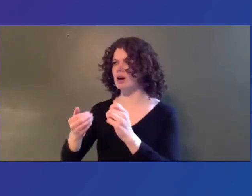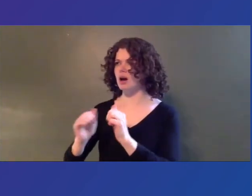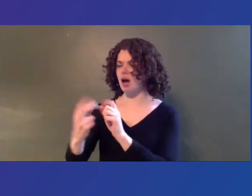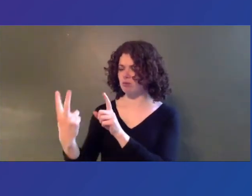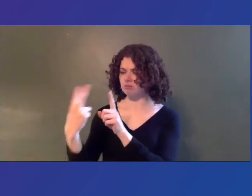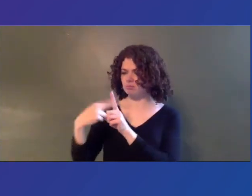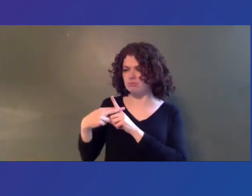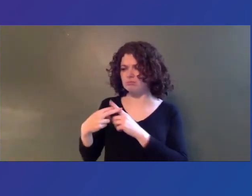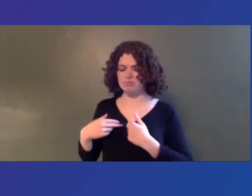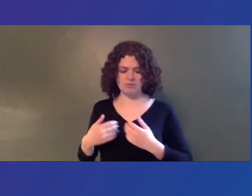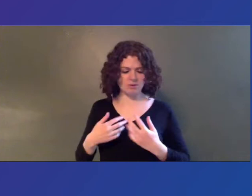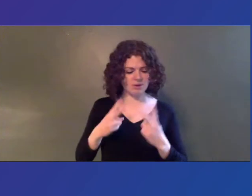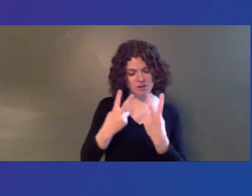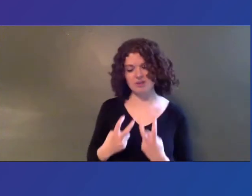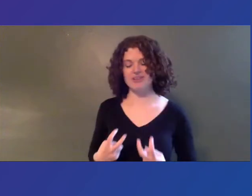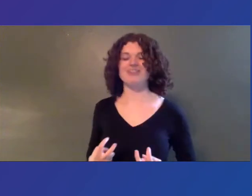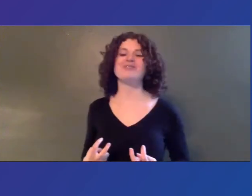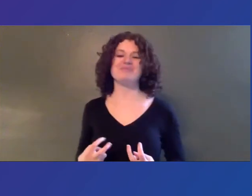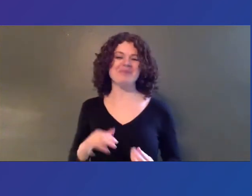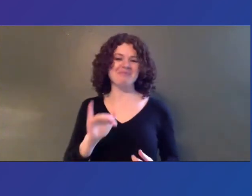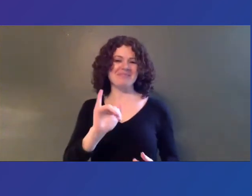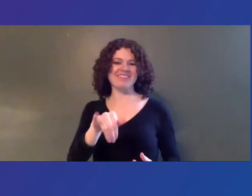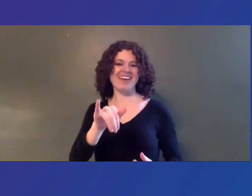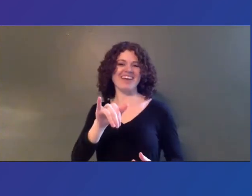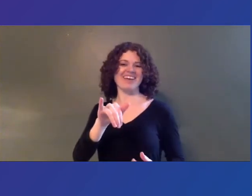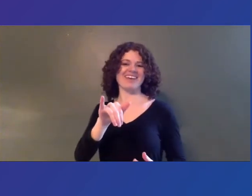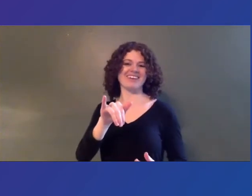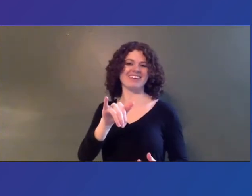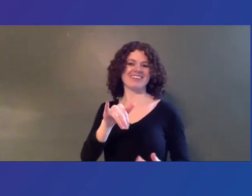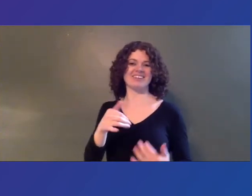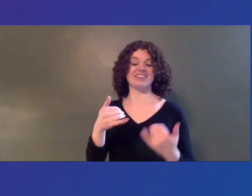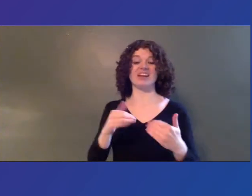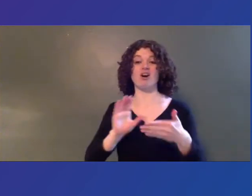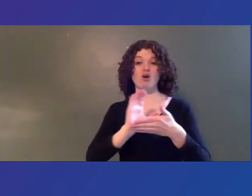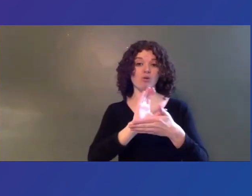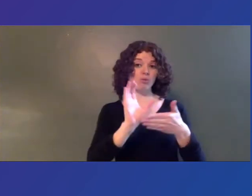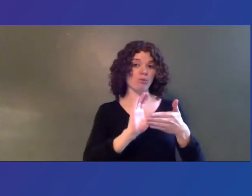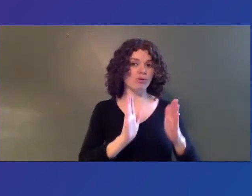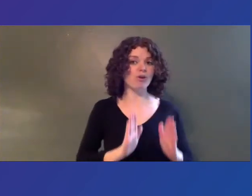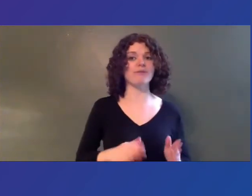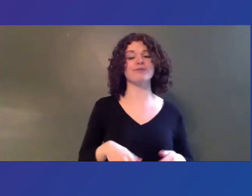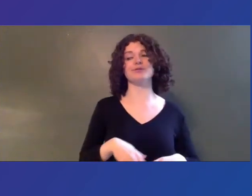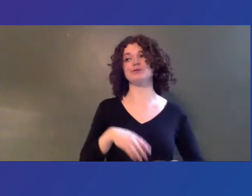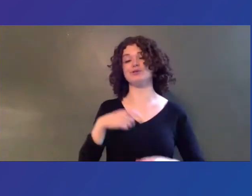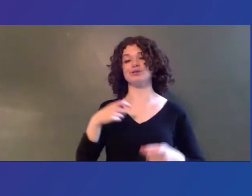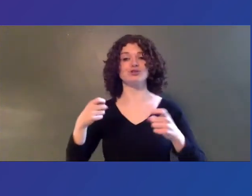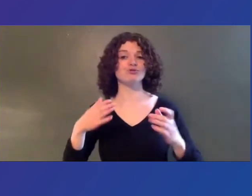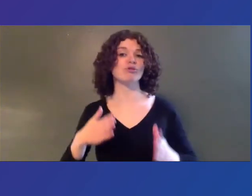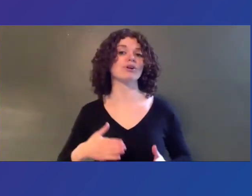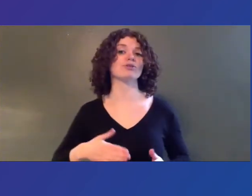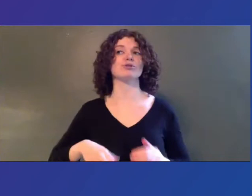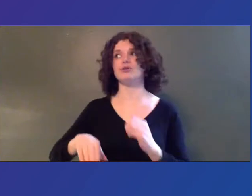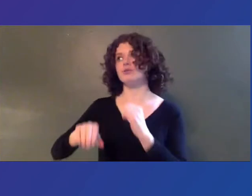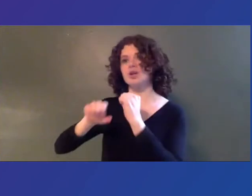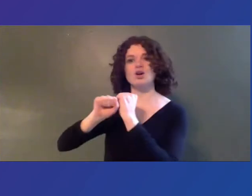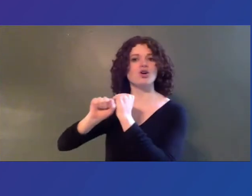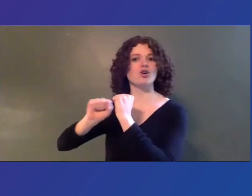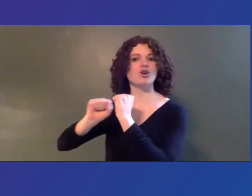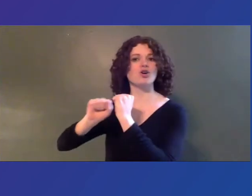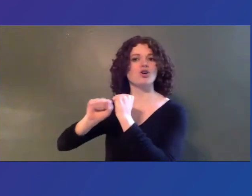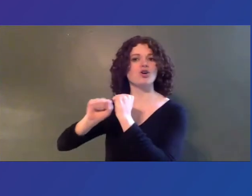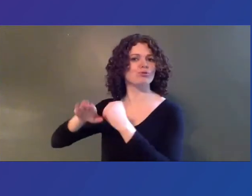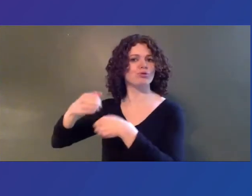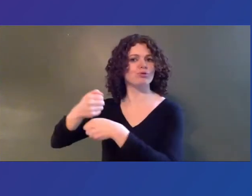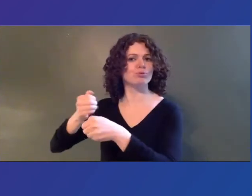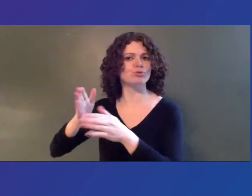many, many, many, but telling a story, and I find that now choreographers and directors and people in the commercial world and concert world are really